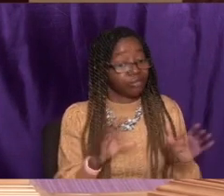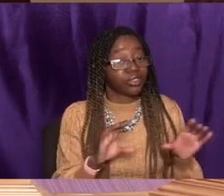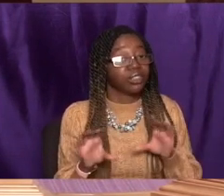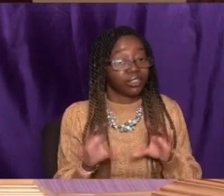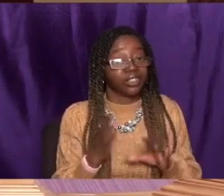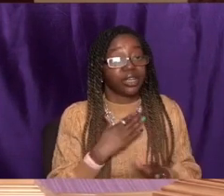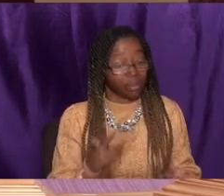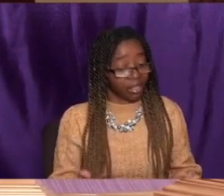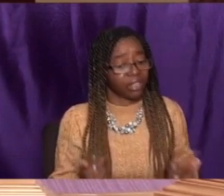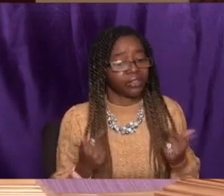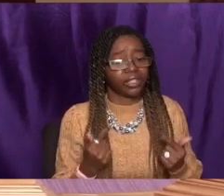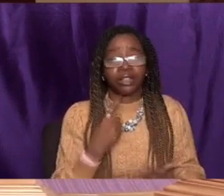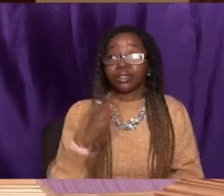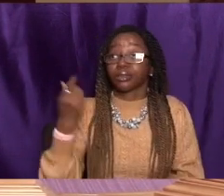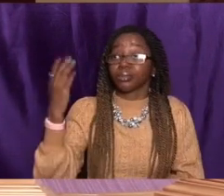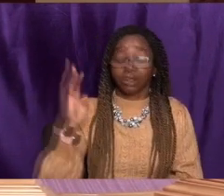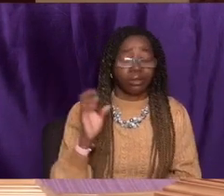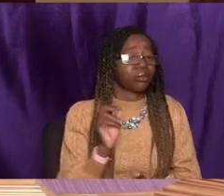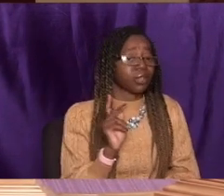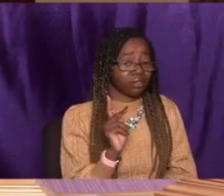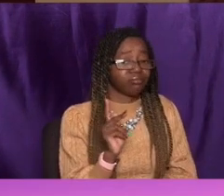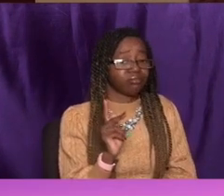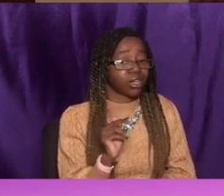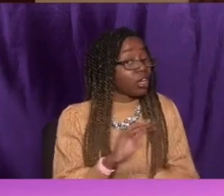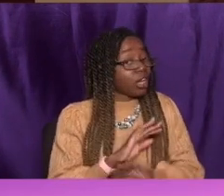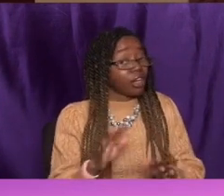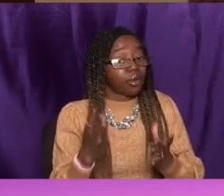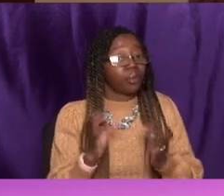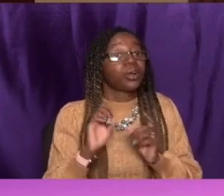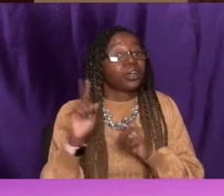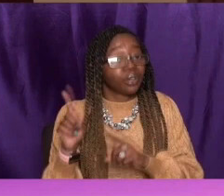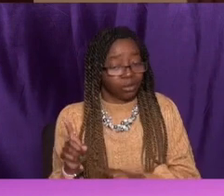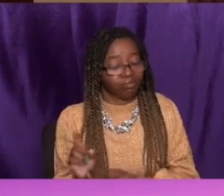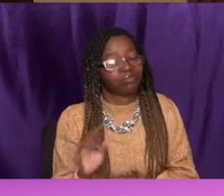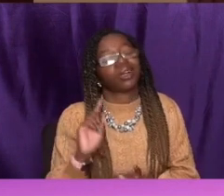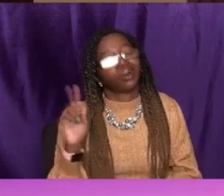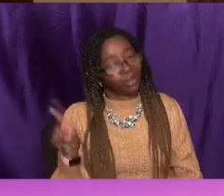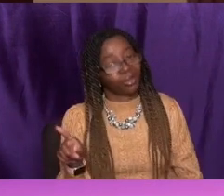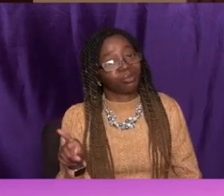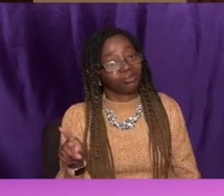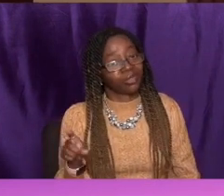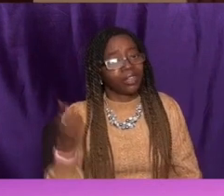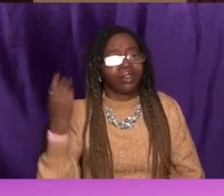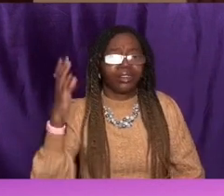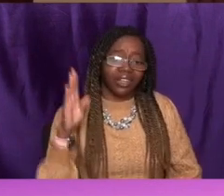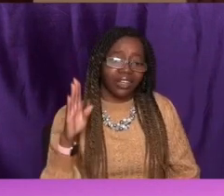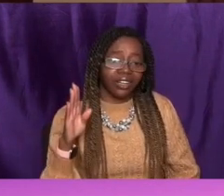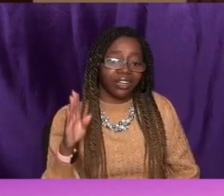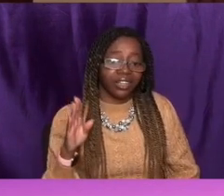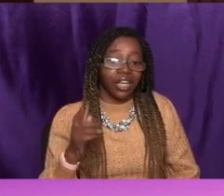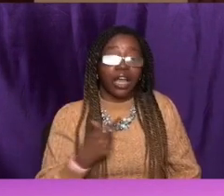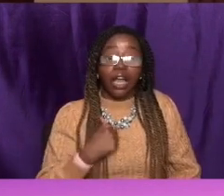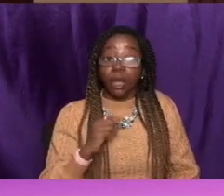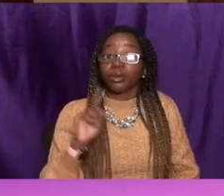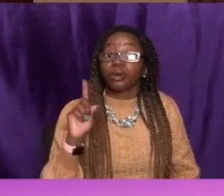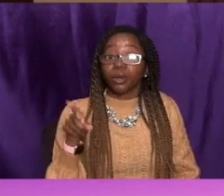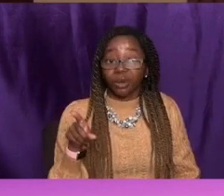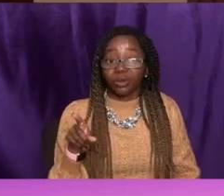I said to God, okay, I don't want to go, but I'll go. But God, I'm only going to go